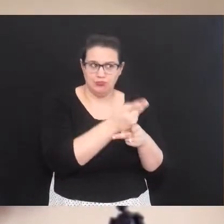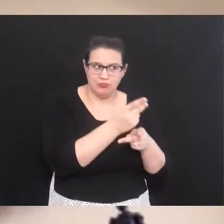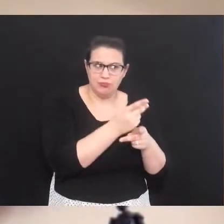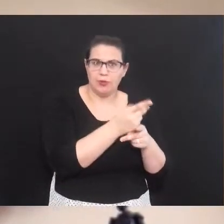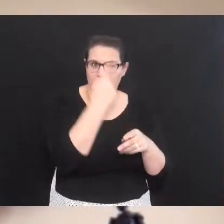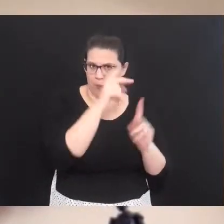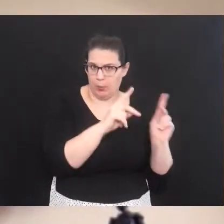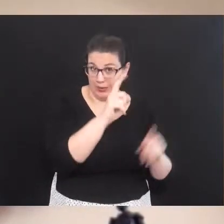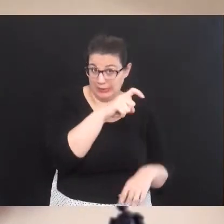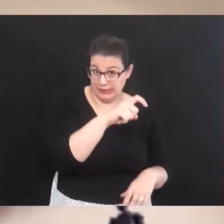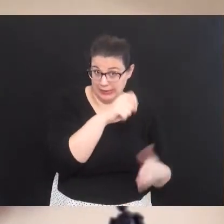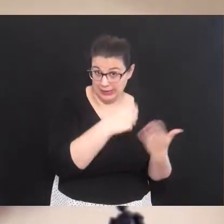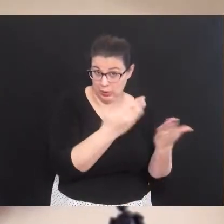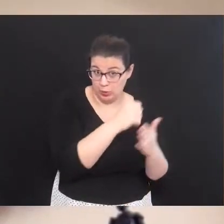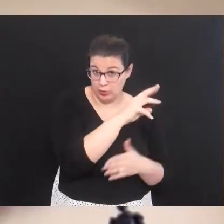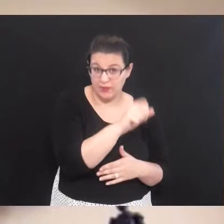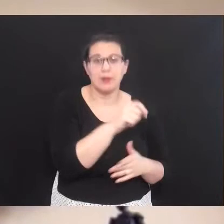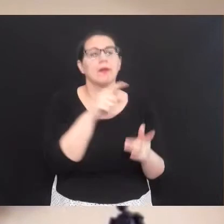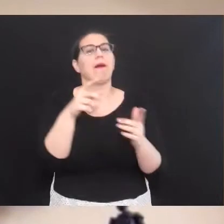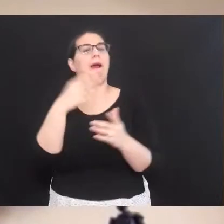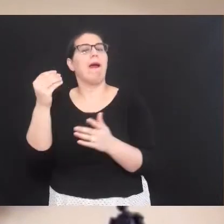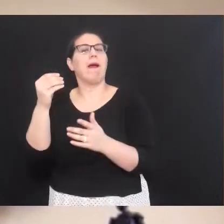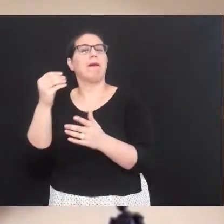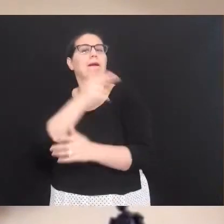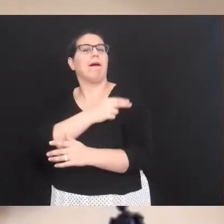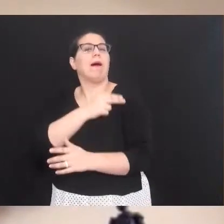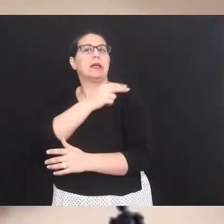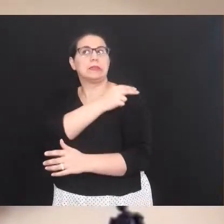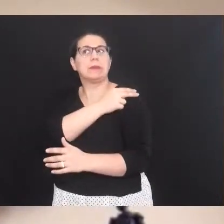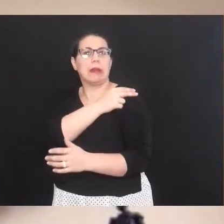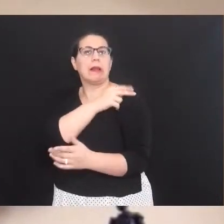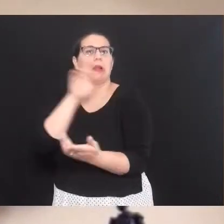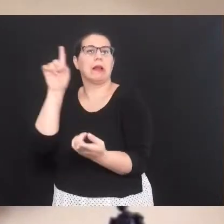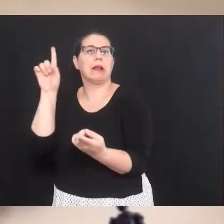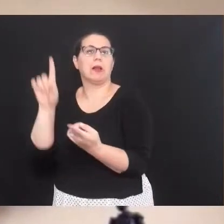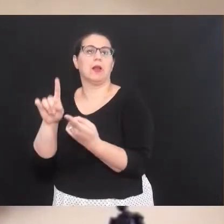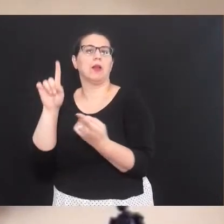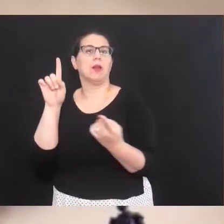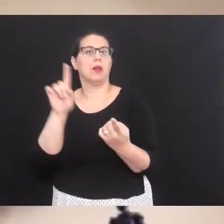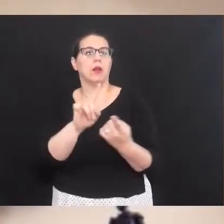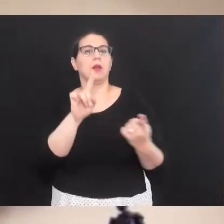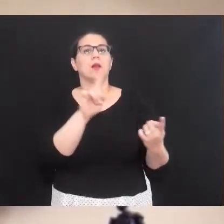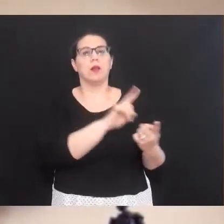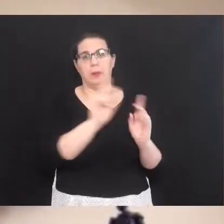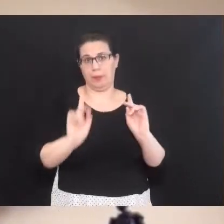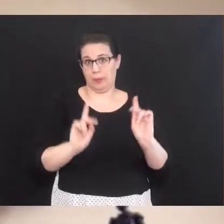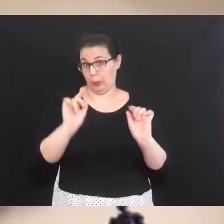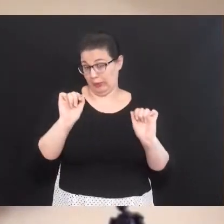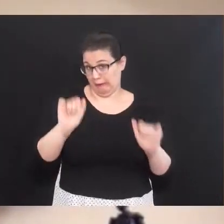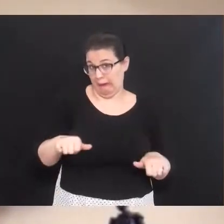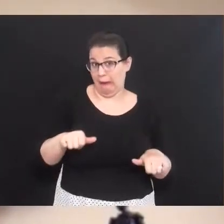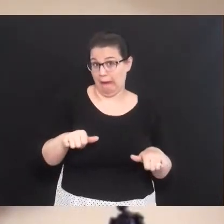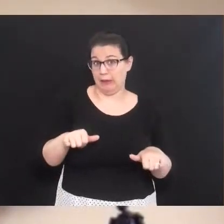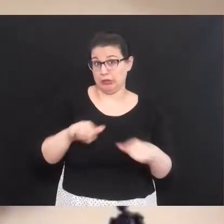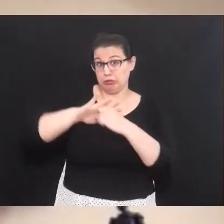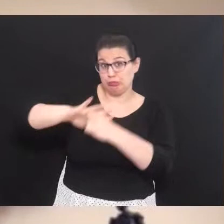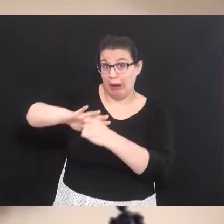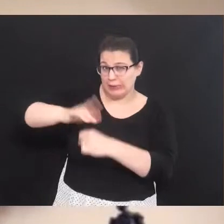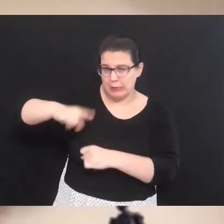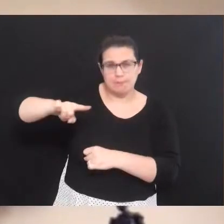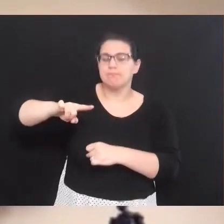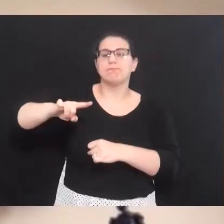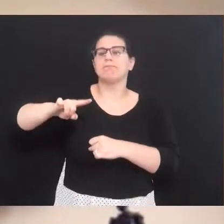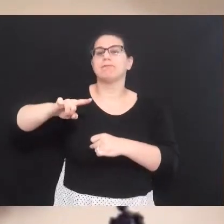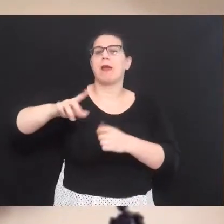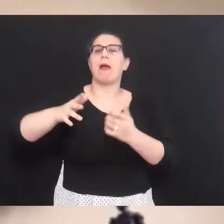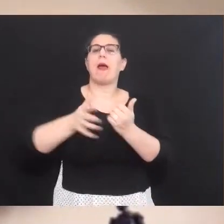also help us to relieve some of the pressure across our hospital systems that the governor and Dr. Marsh have